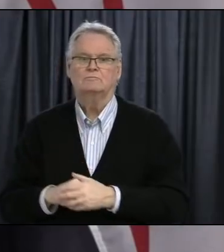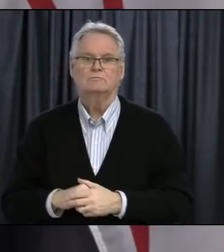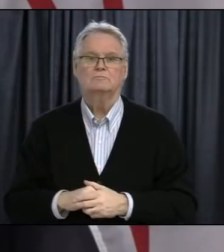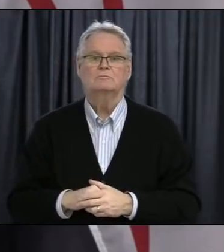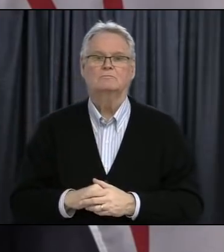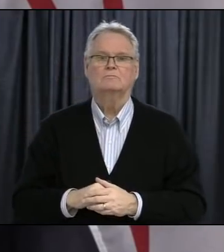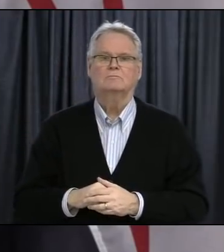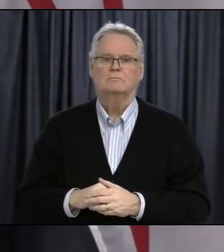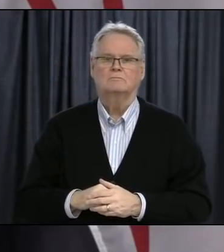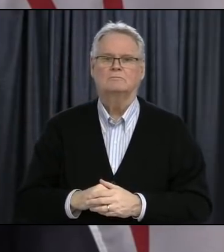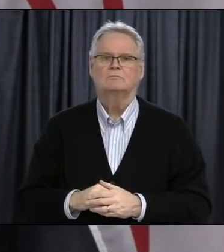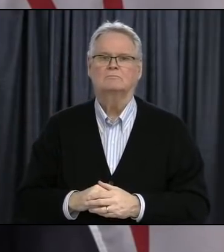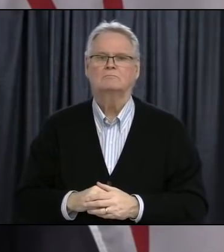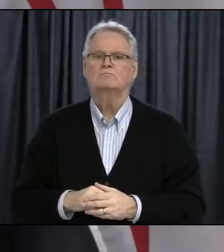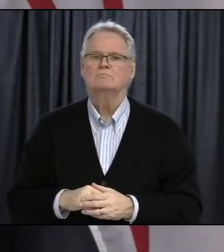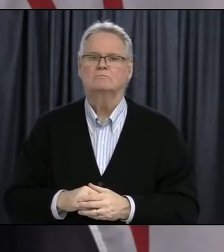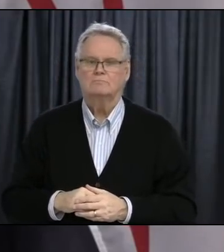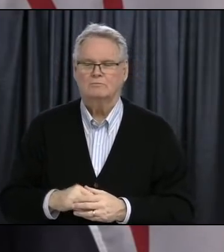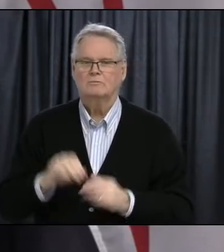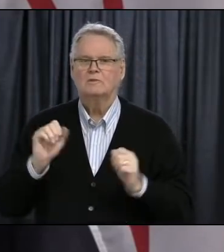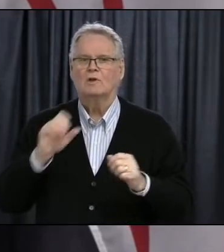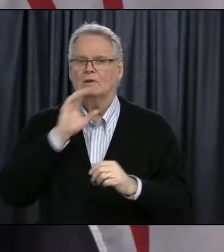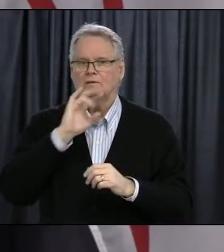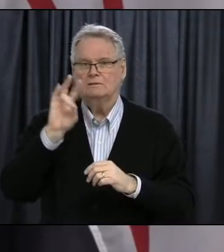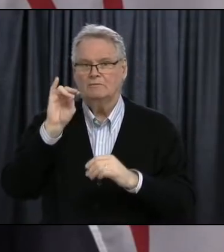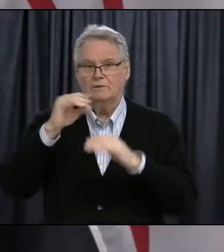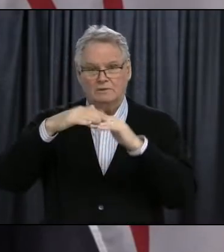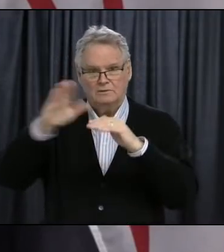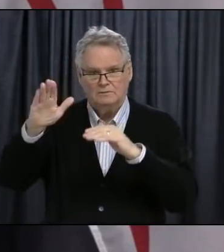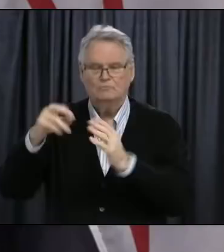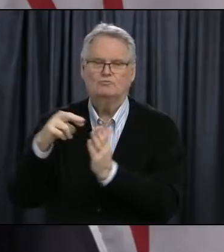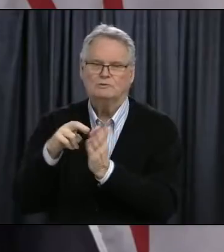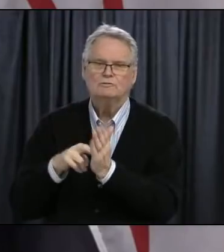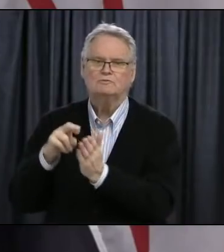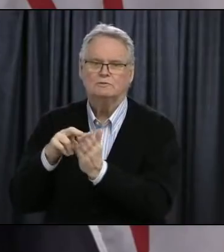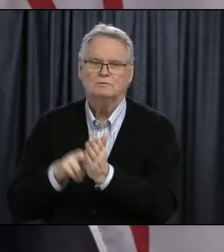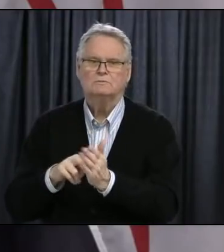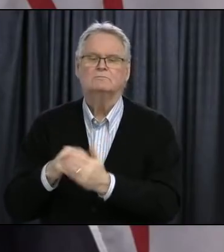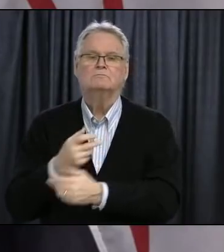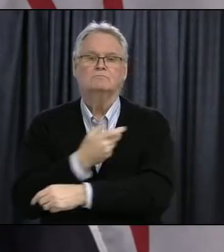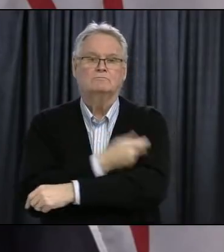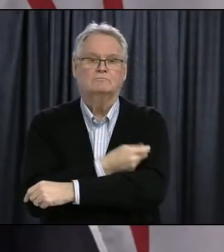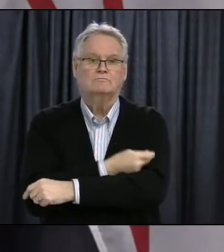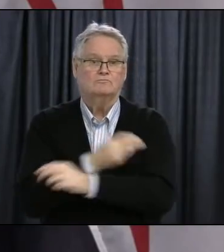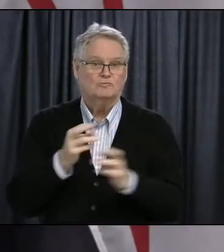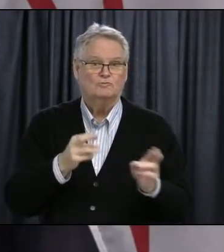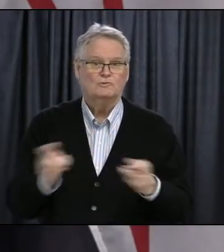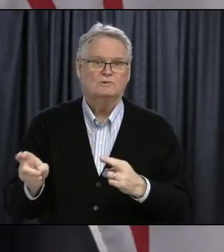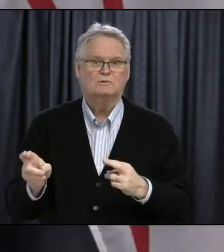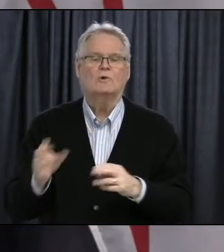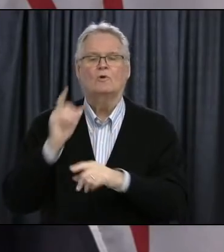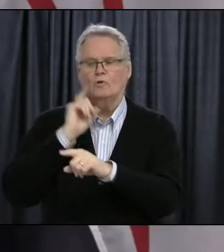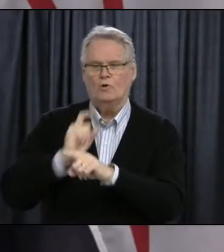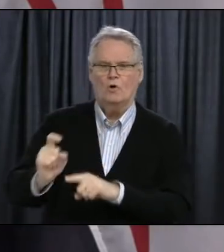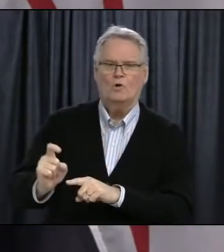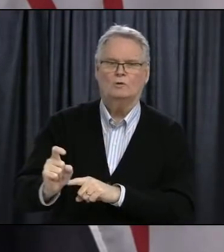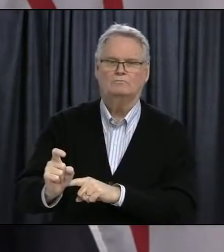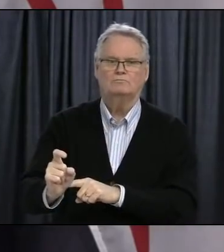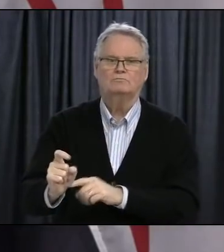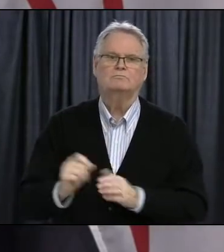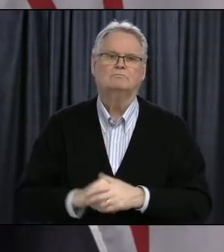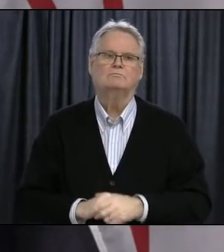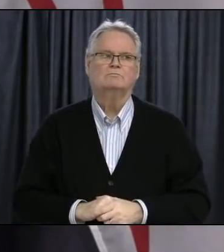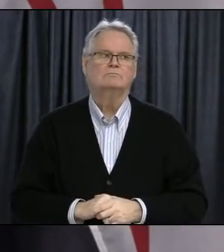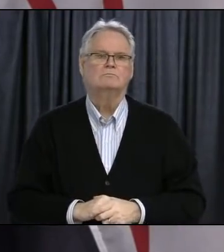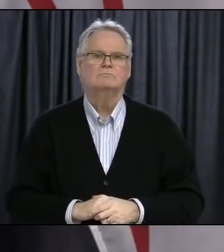You will be contacted when a vaccine appointment is available for you. If you already have an appointment booked for your vaccine